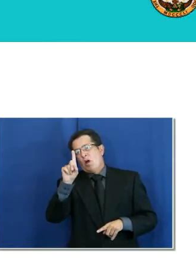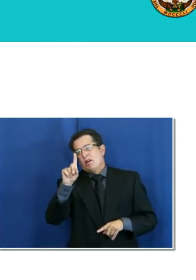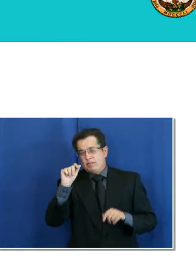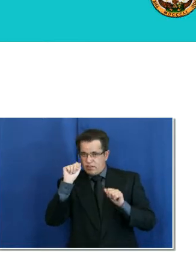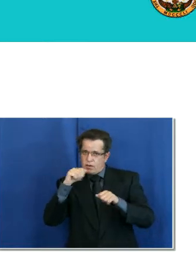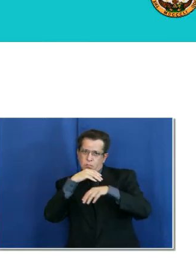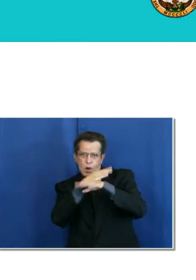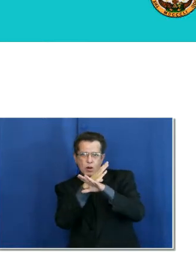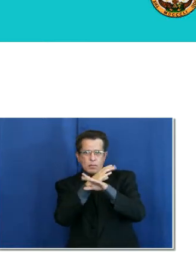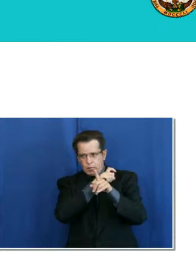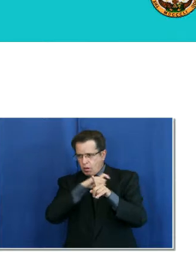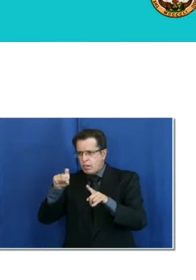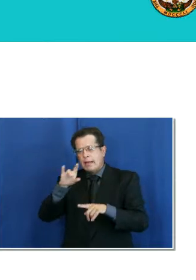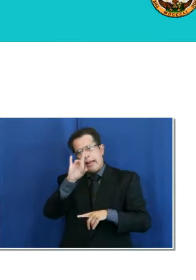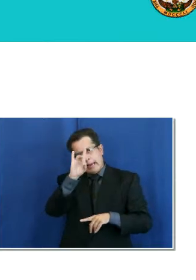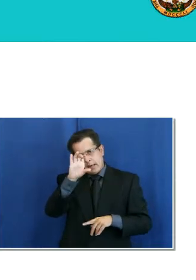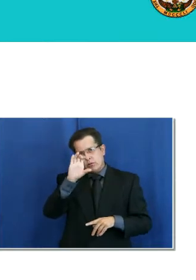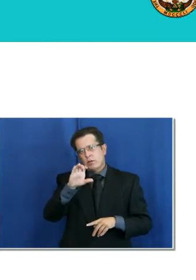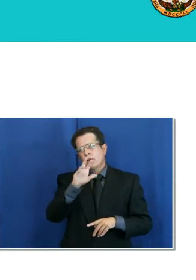1-800-339-4661. That's